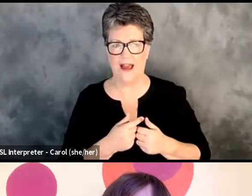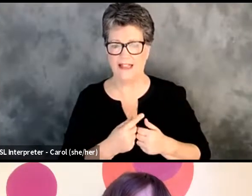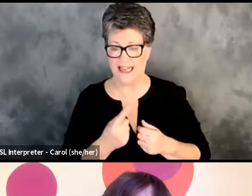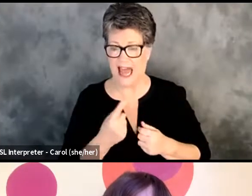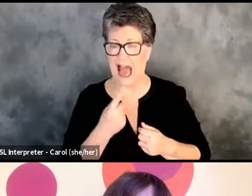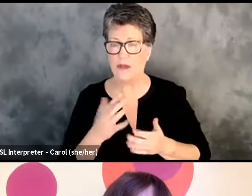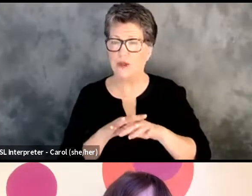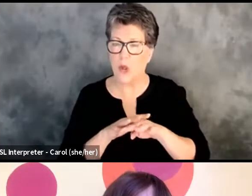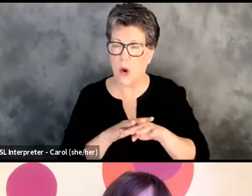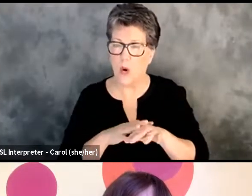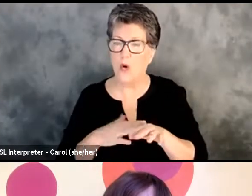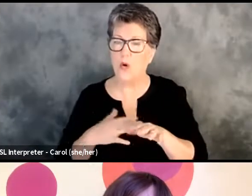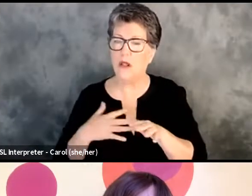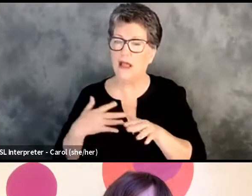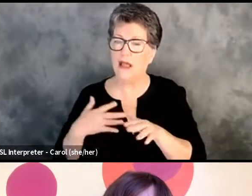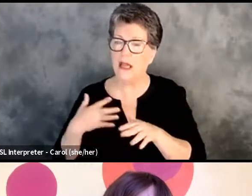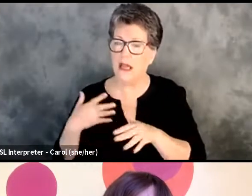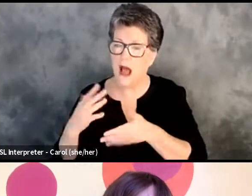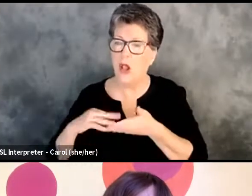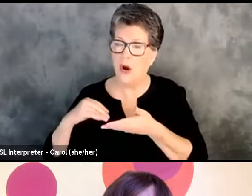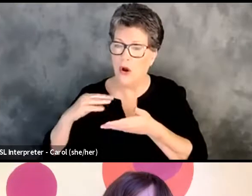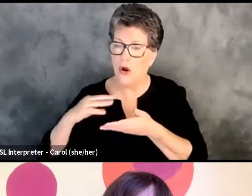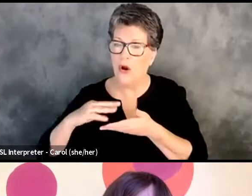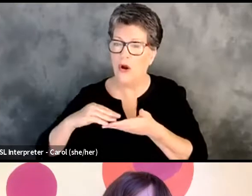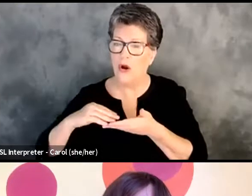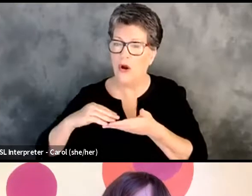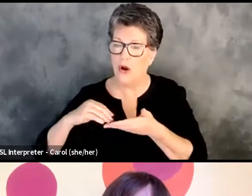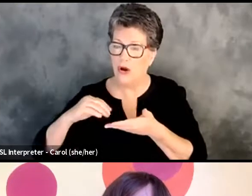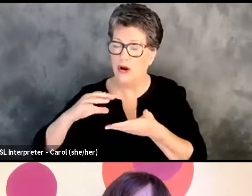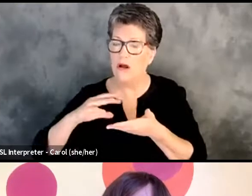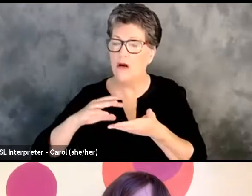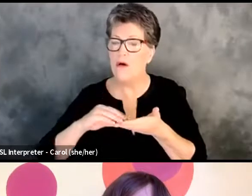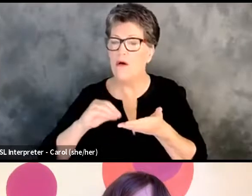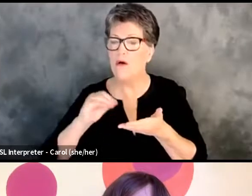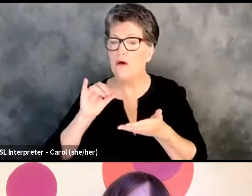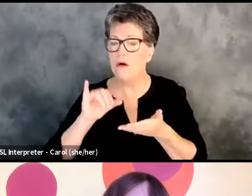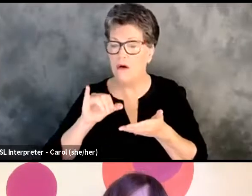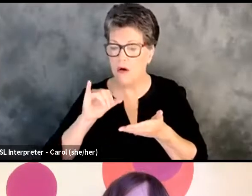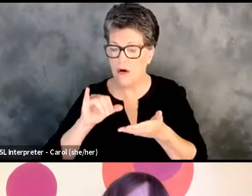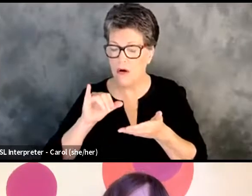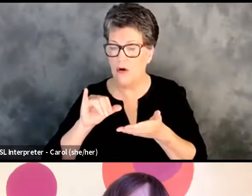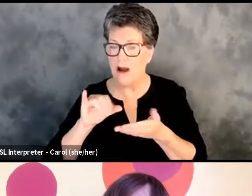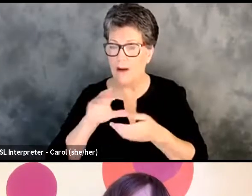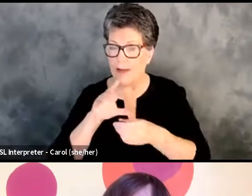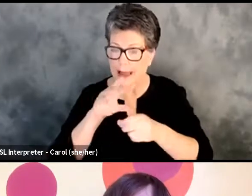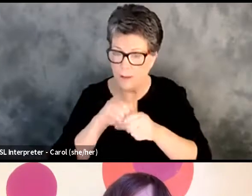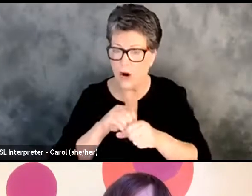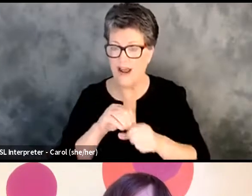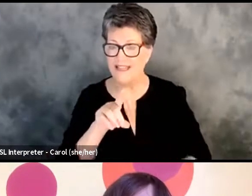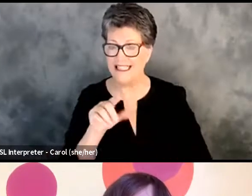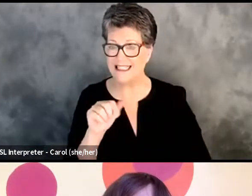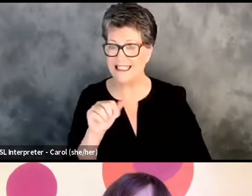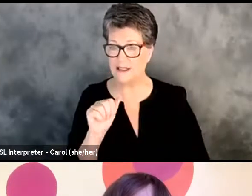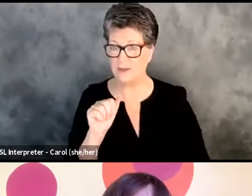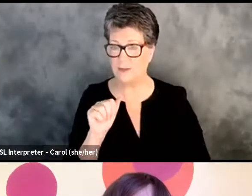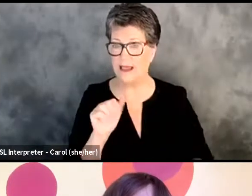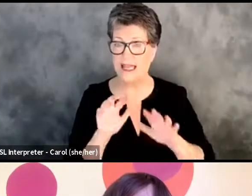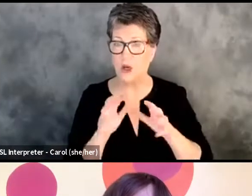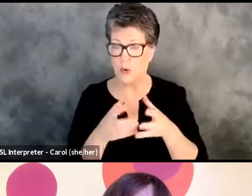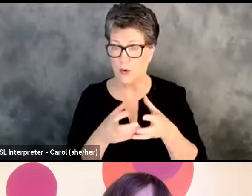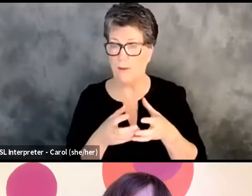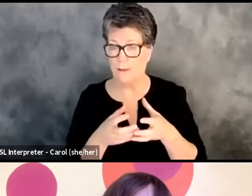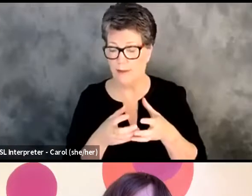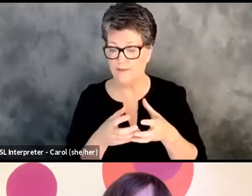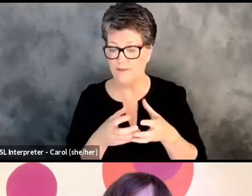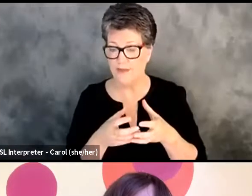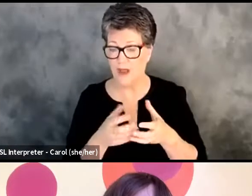gradually learning and being a part of a disability group. We